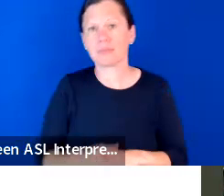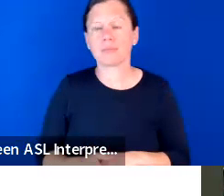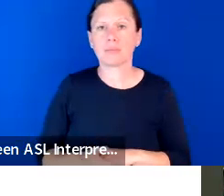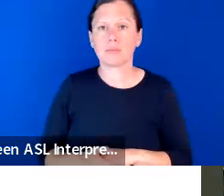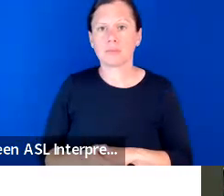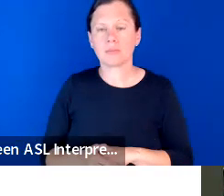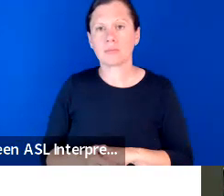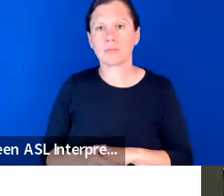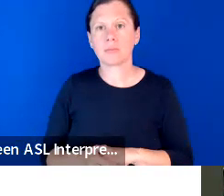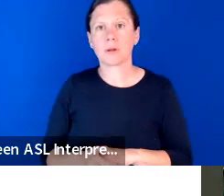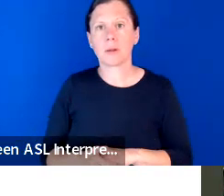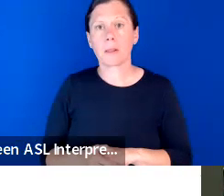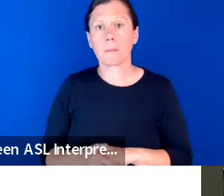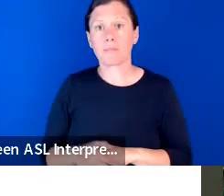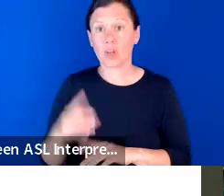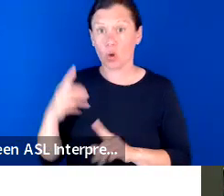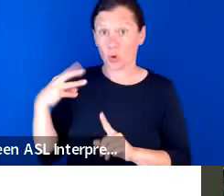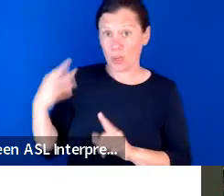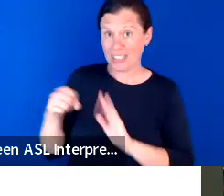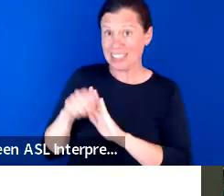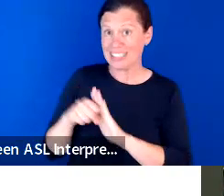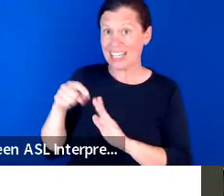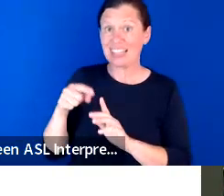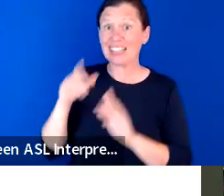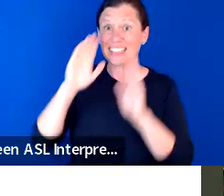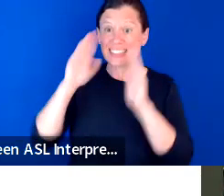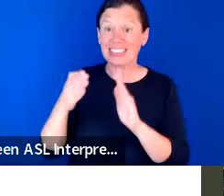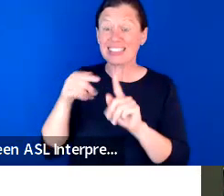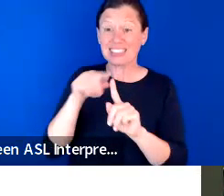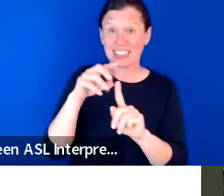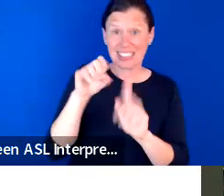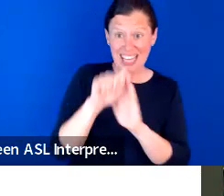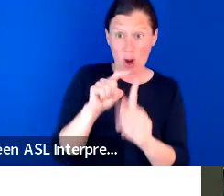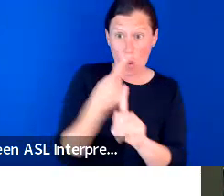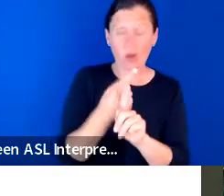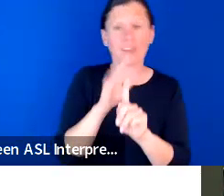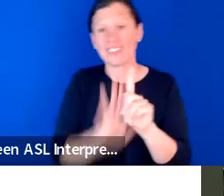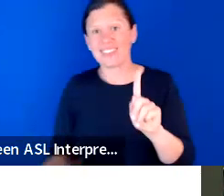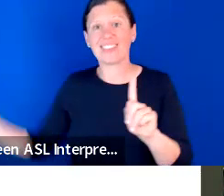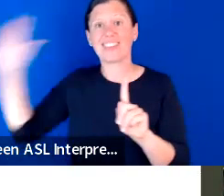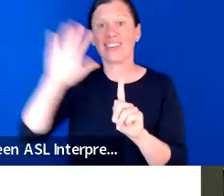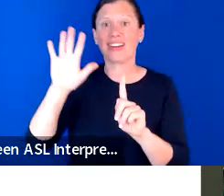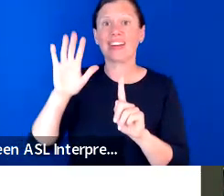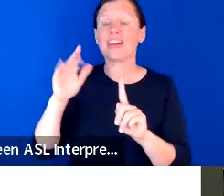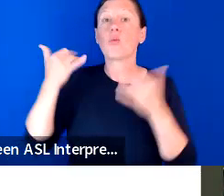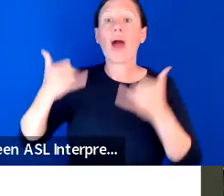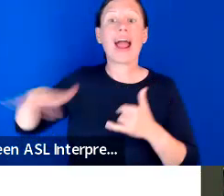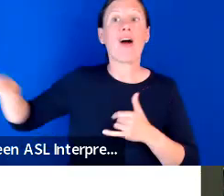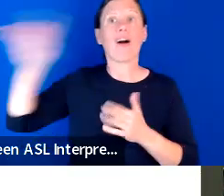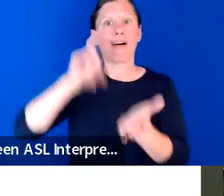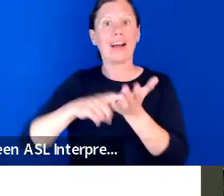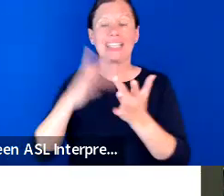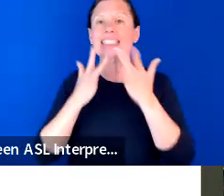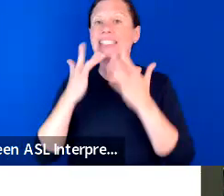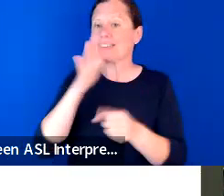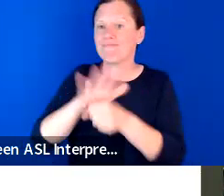Washington State, just like the rest of the country, is experiencing a workforce shortage. Job openings are